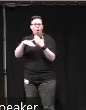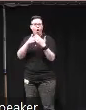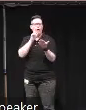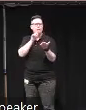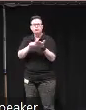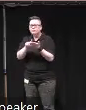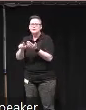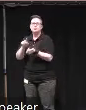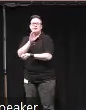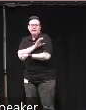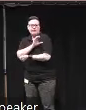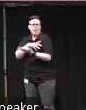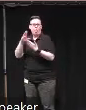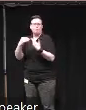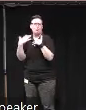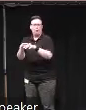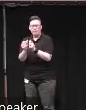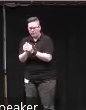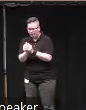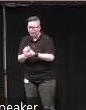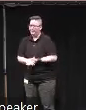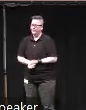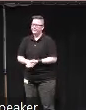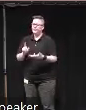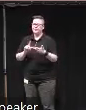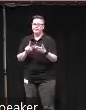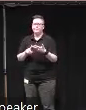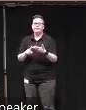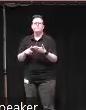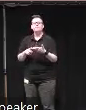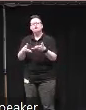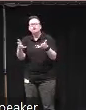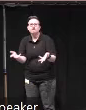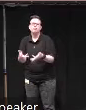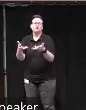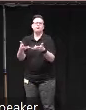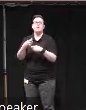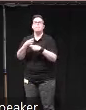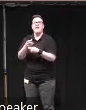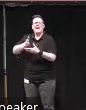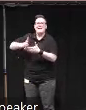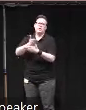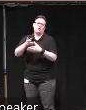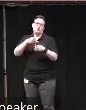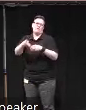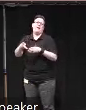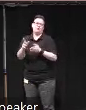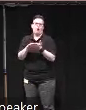research clinical programs. And we also want to nurture and maintain an interprofessional learning